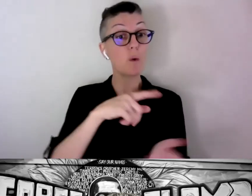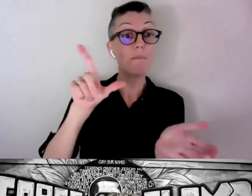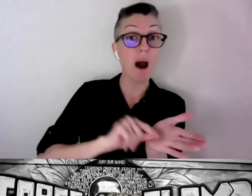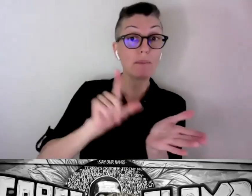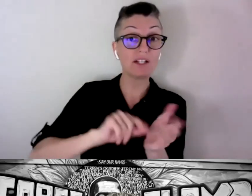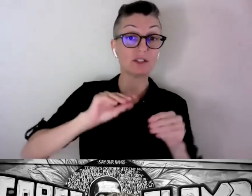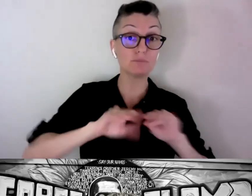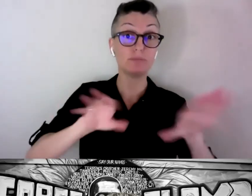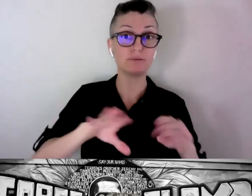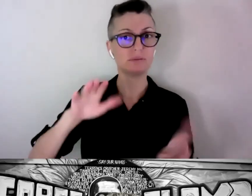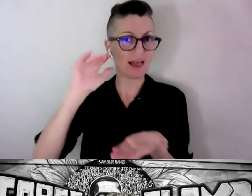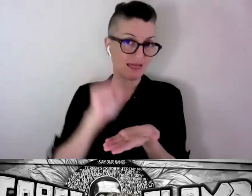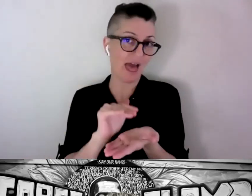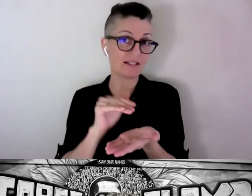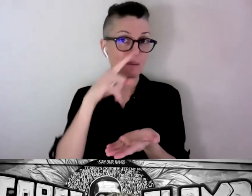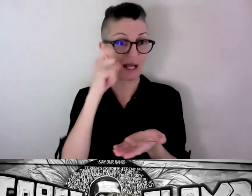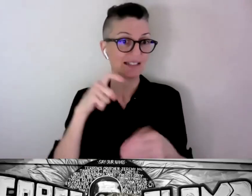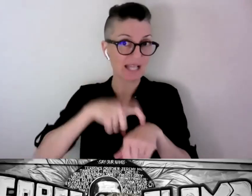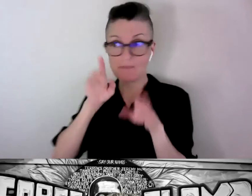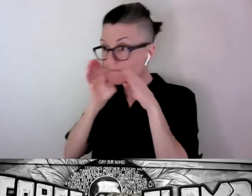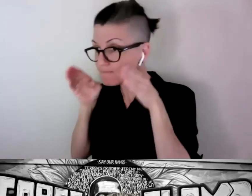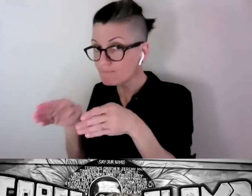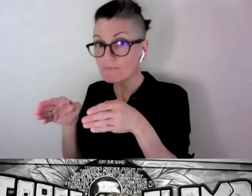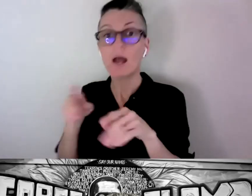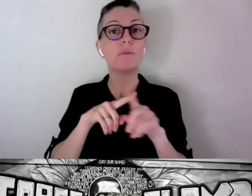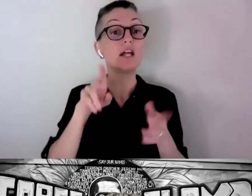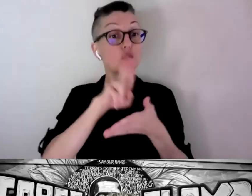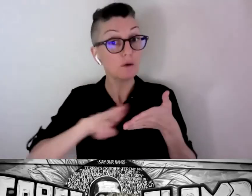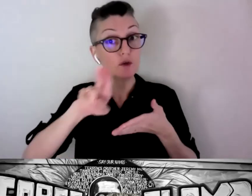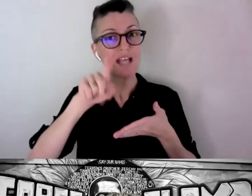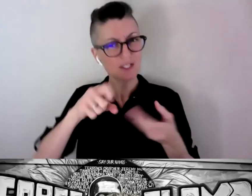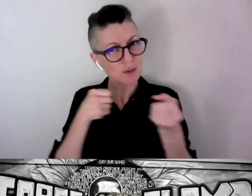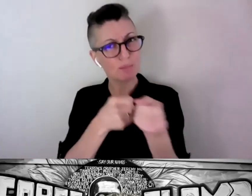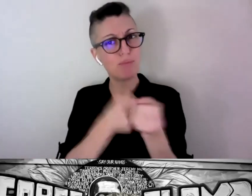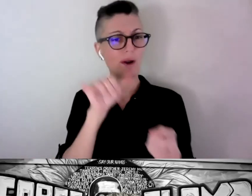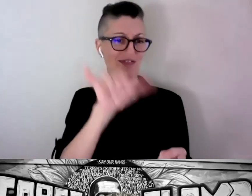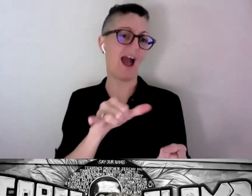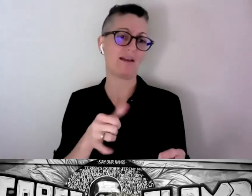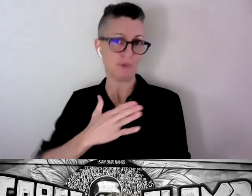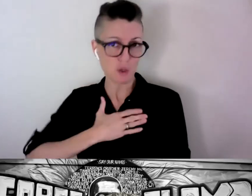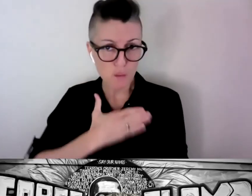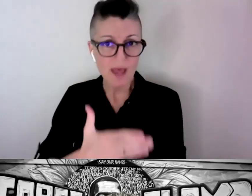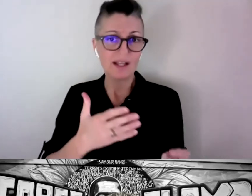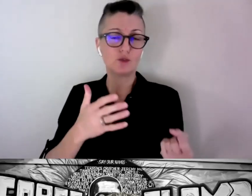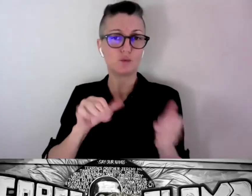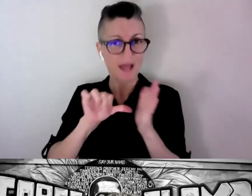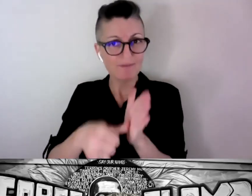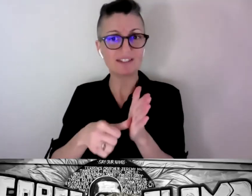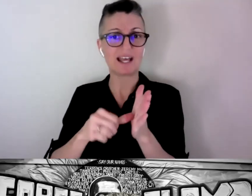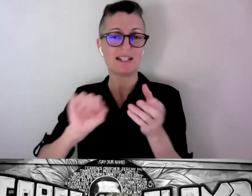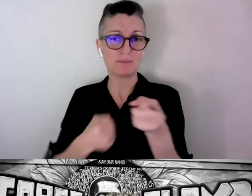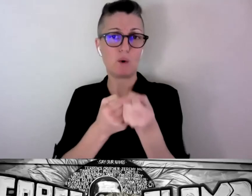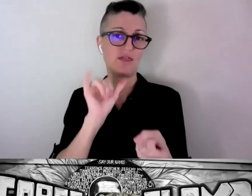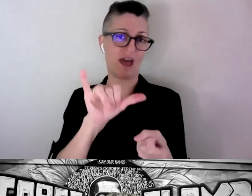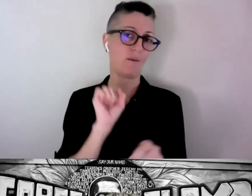our universities then must change and must accommodate that, and perhaps put more weight on that kind of work. And then lastly, I